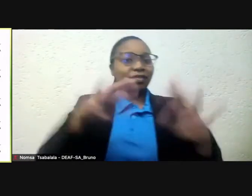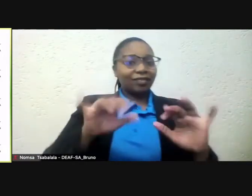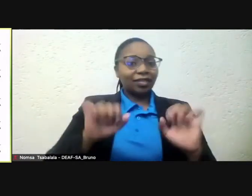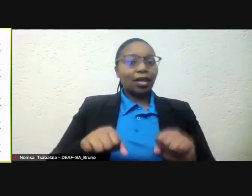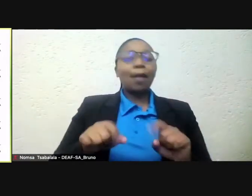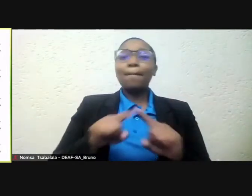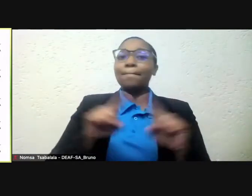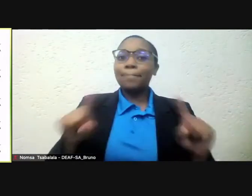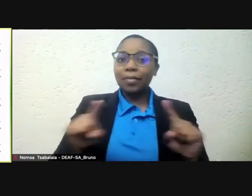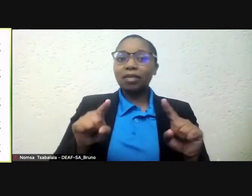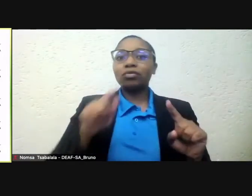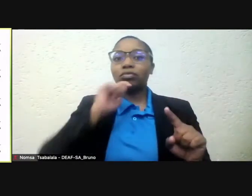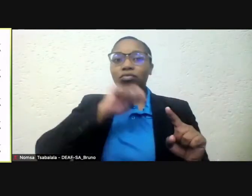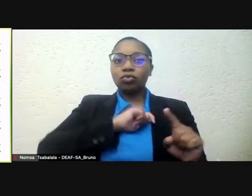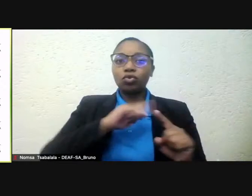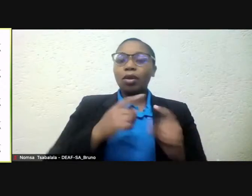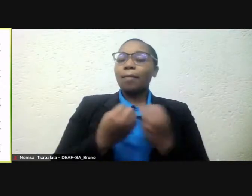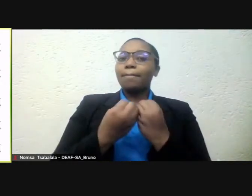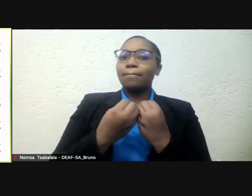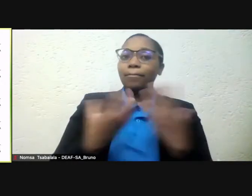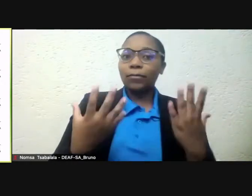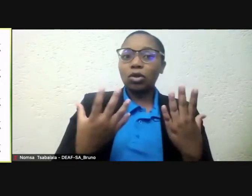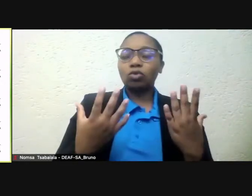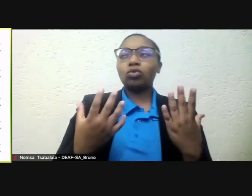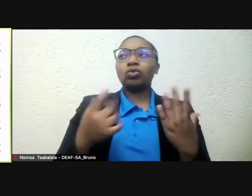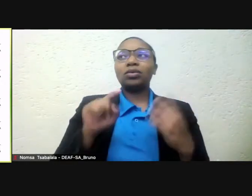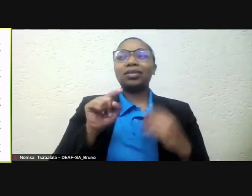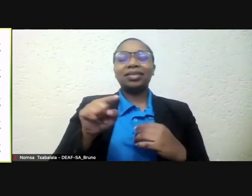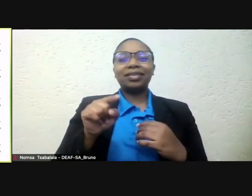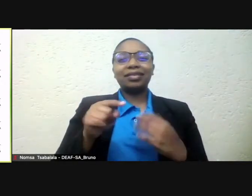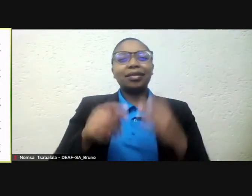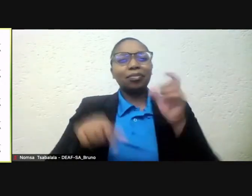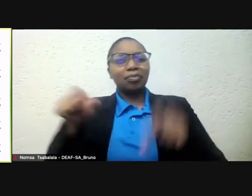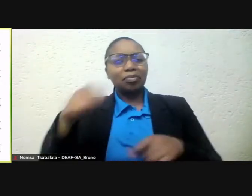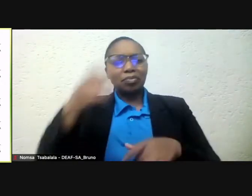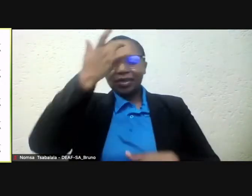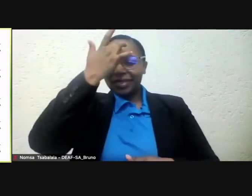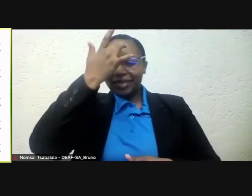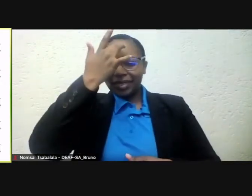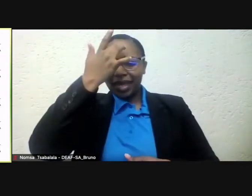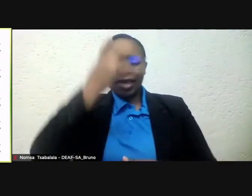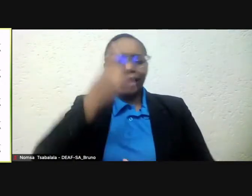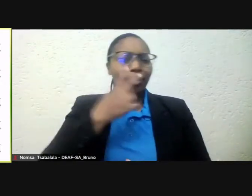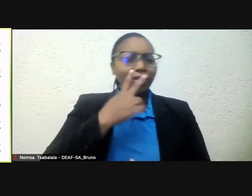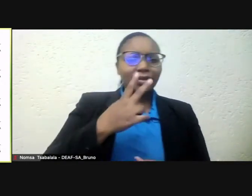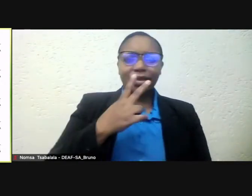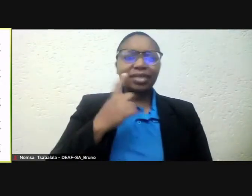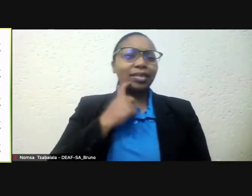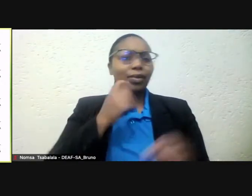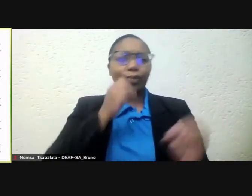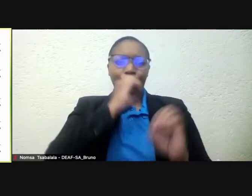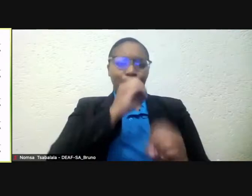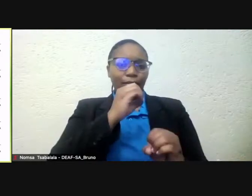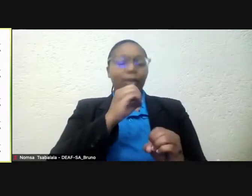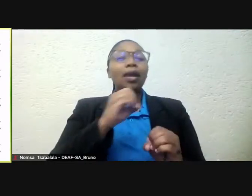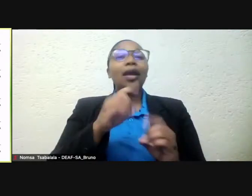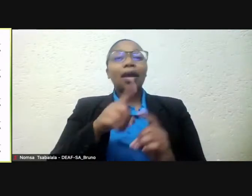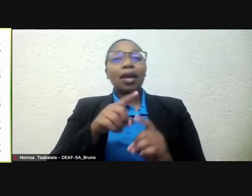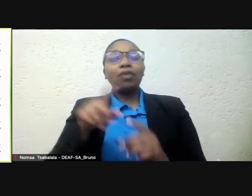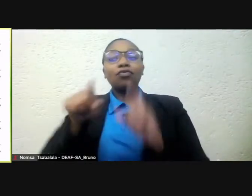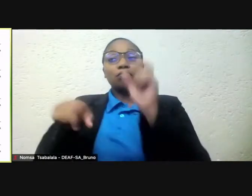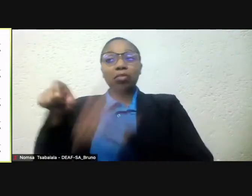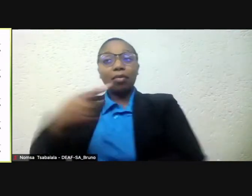the infections are causing mostly mild illness, especially for those who are vaccinated, with